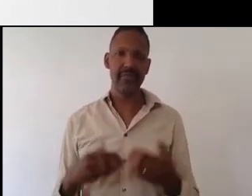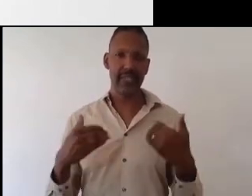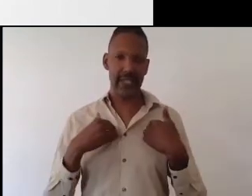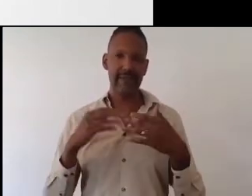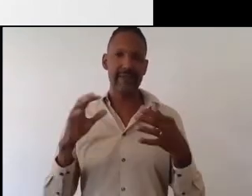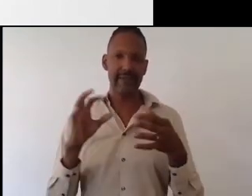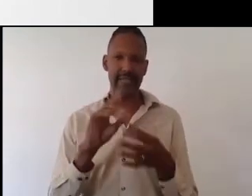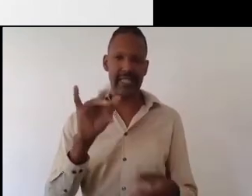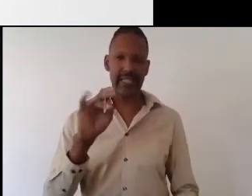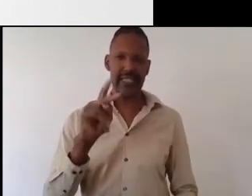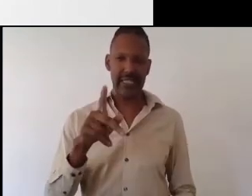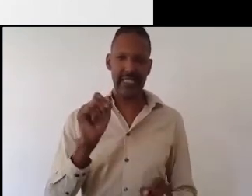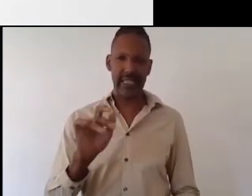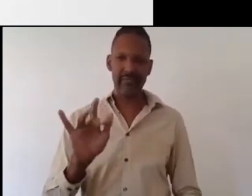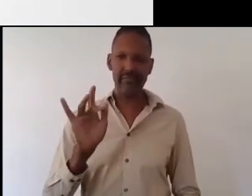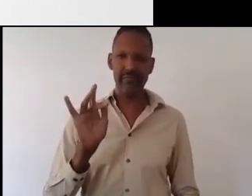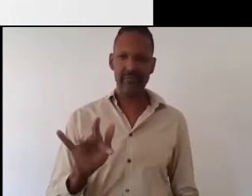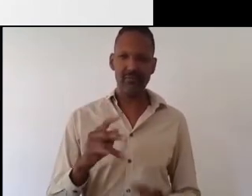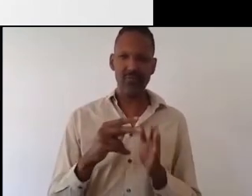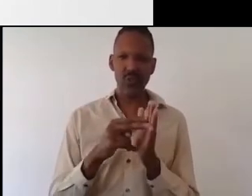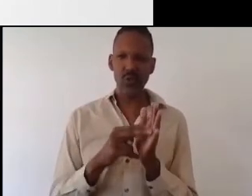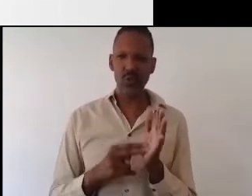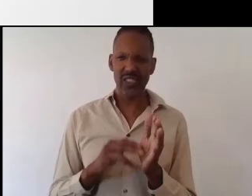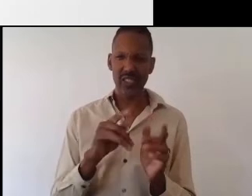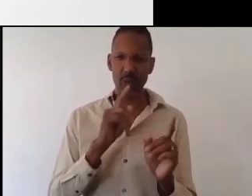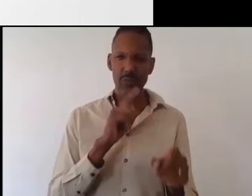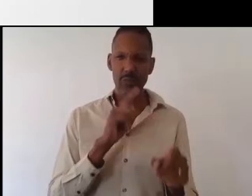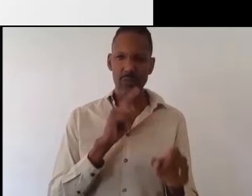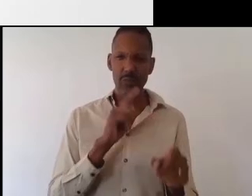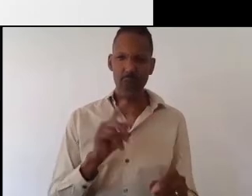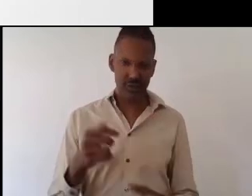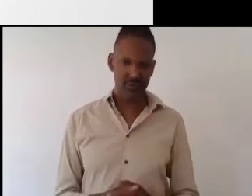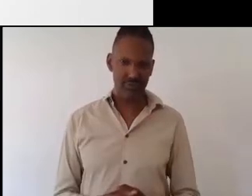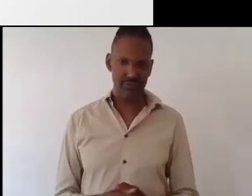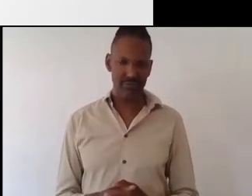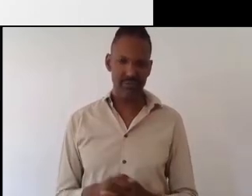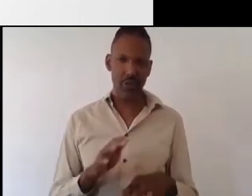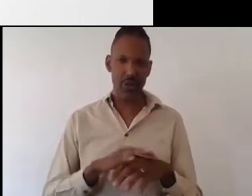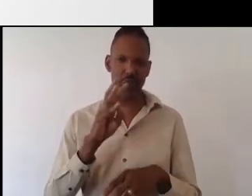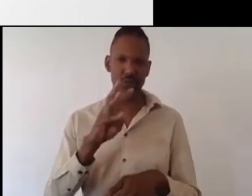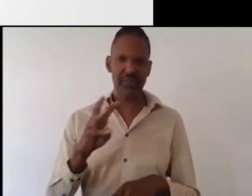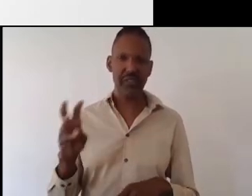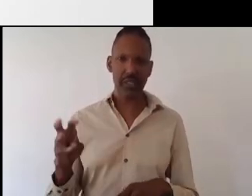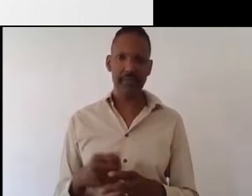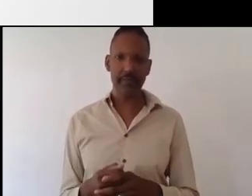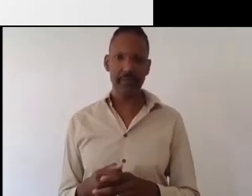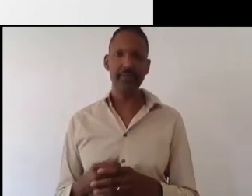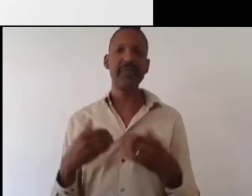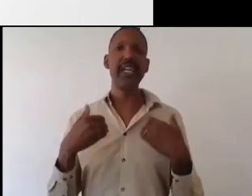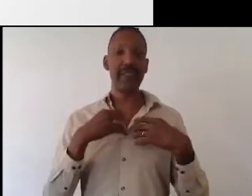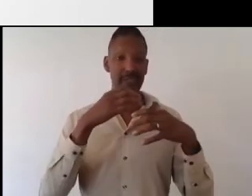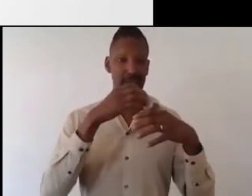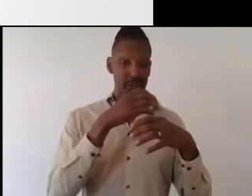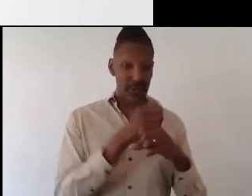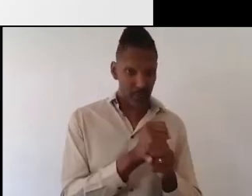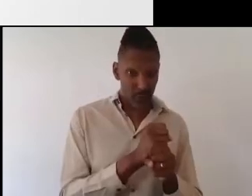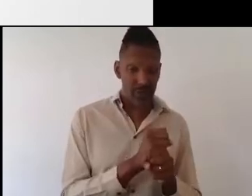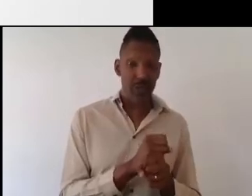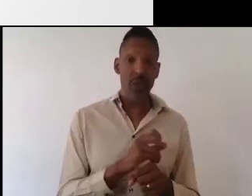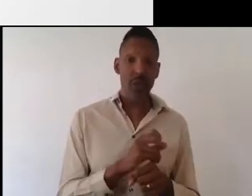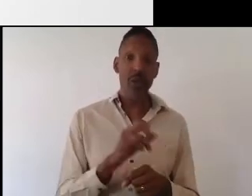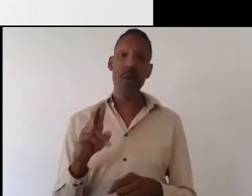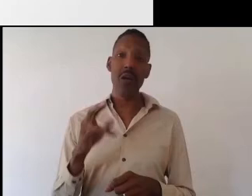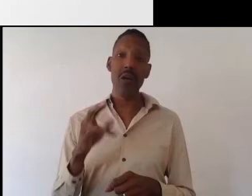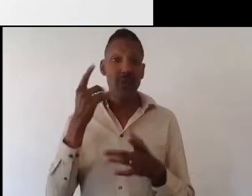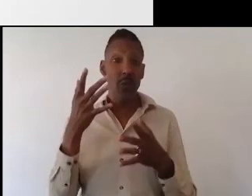get access to the report. There's an executive summary sitting on the website, and there's also the ability to download the entire report,